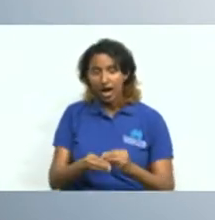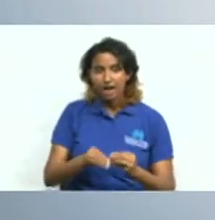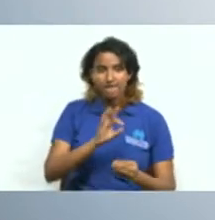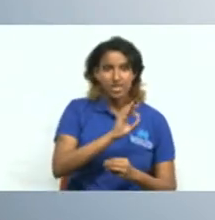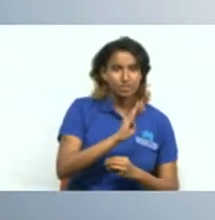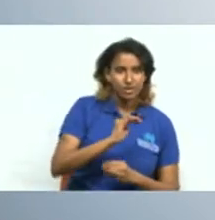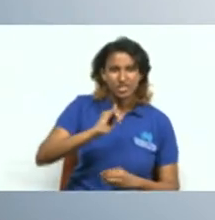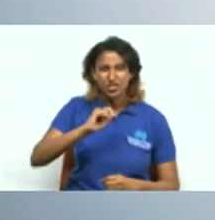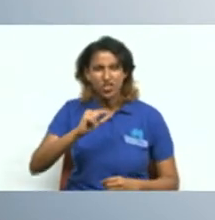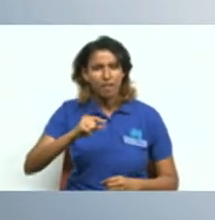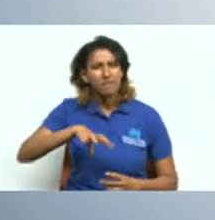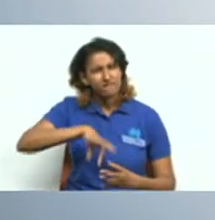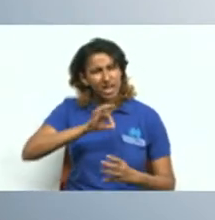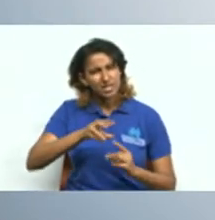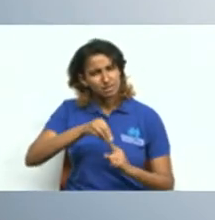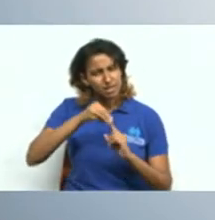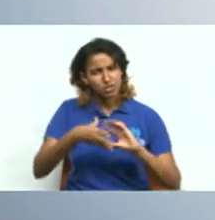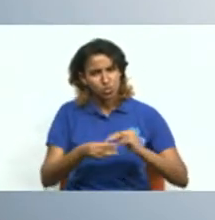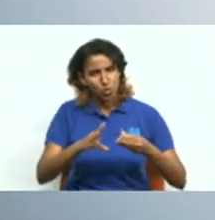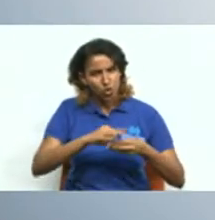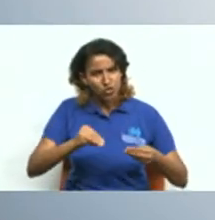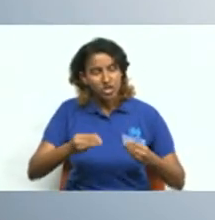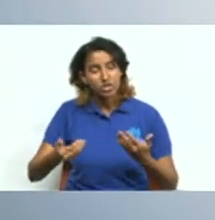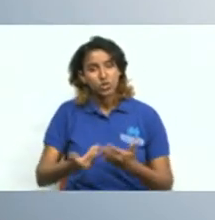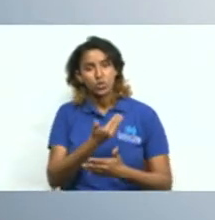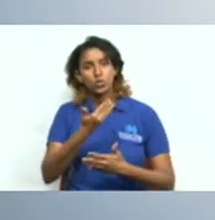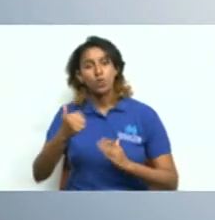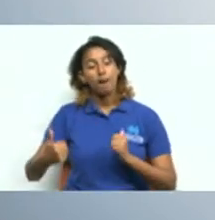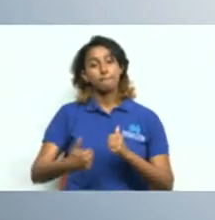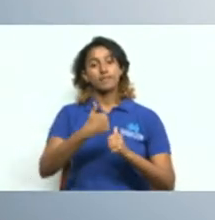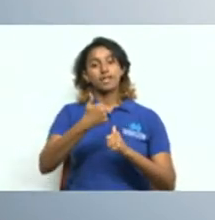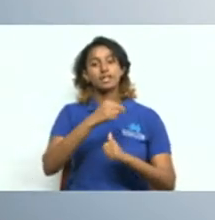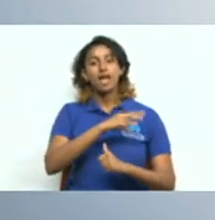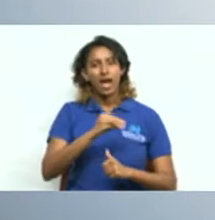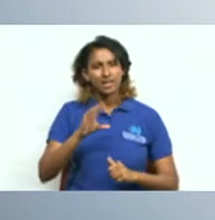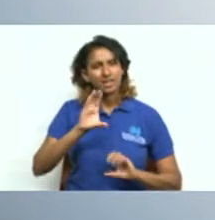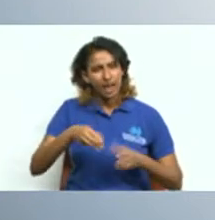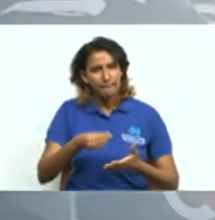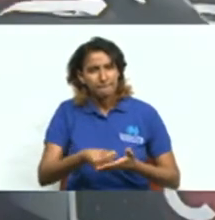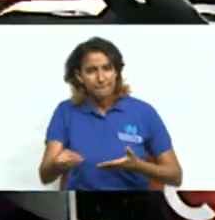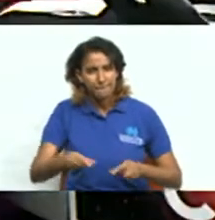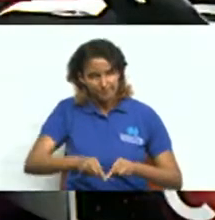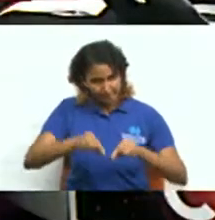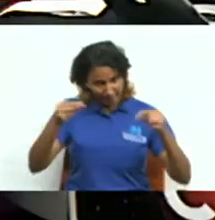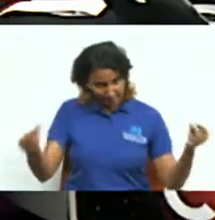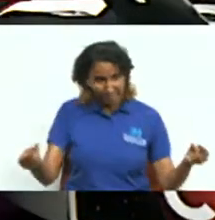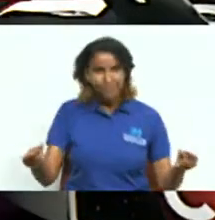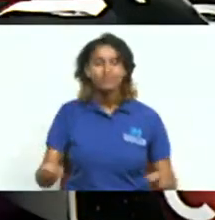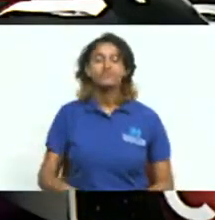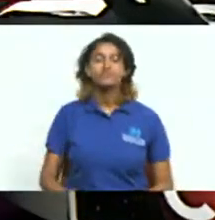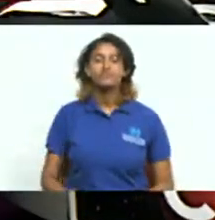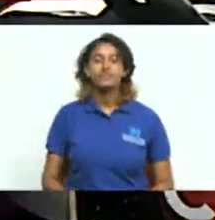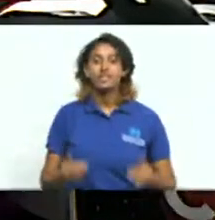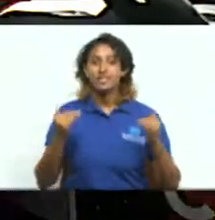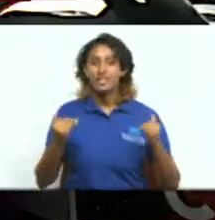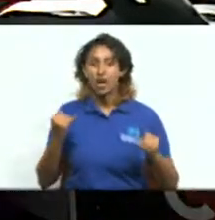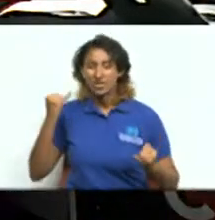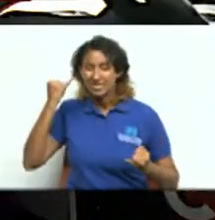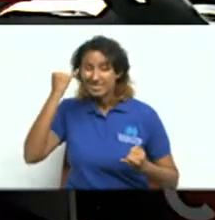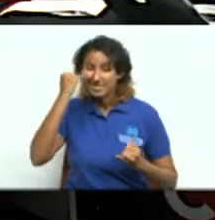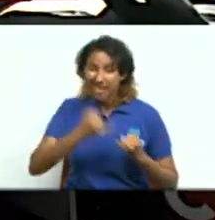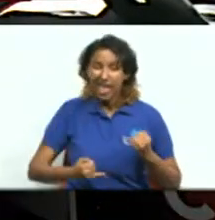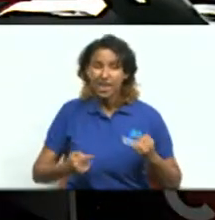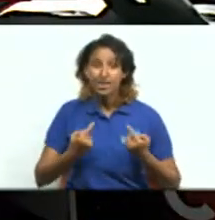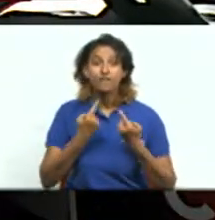tonight's stories, the latest updates, exclusive content, and don't forget to pick up a copy of your TNT Guardian newspaper. We've come to the end of the 7 p.m. news